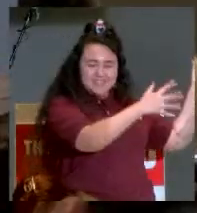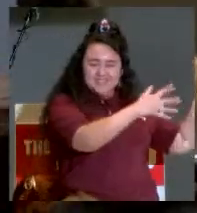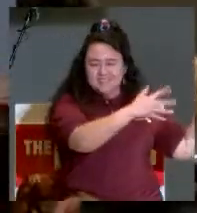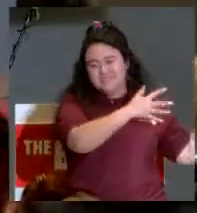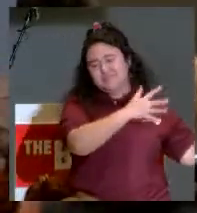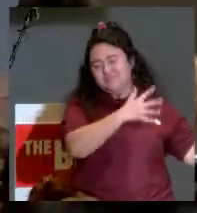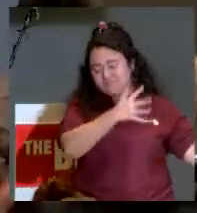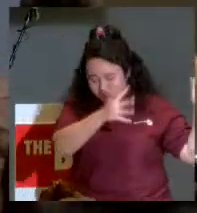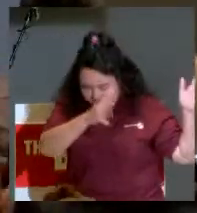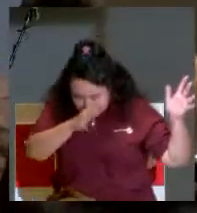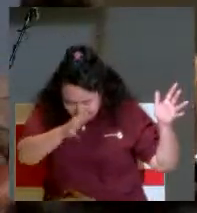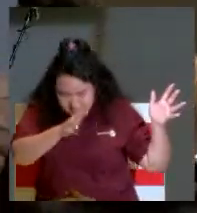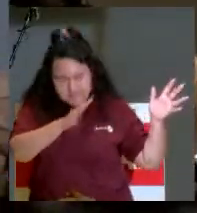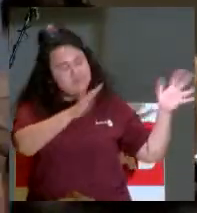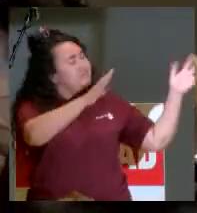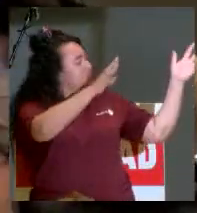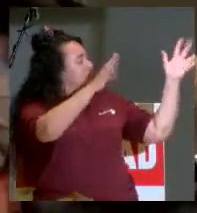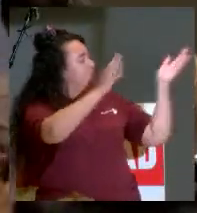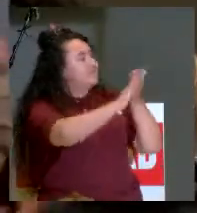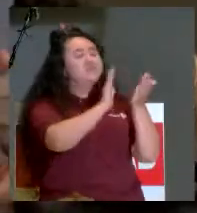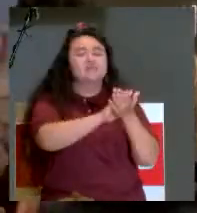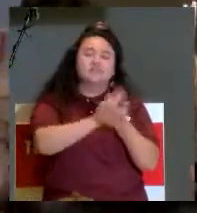Y'all are...